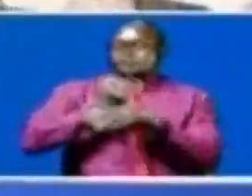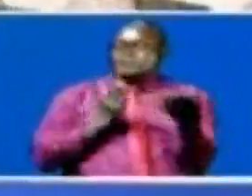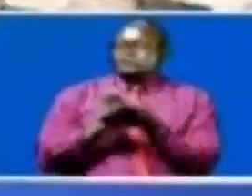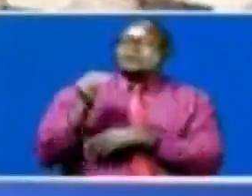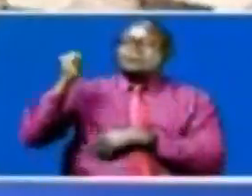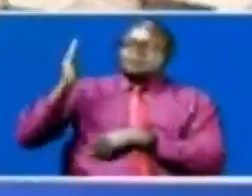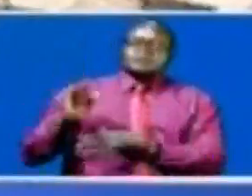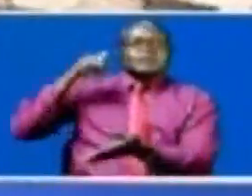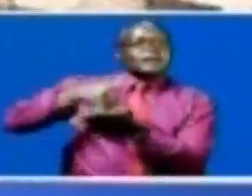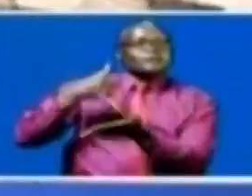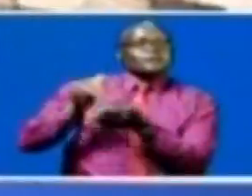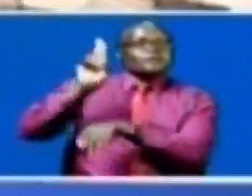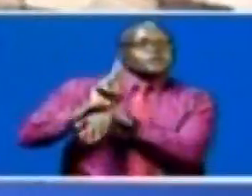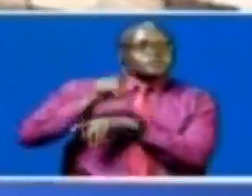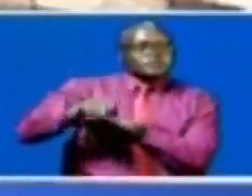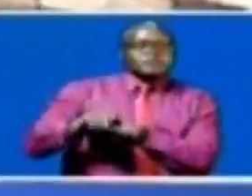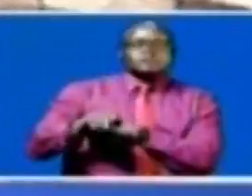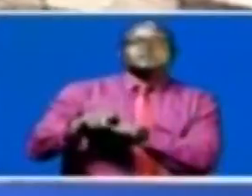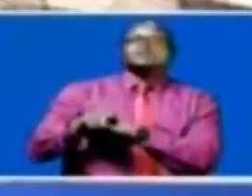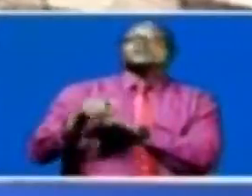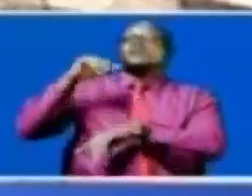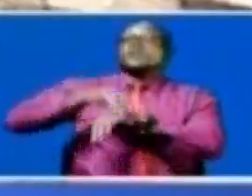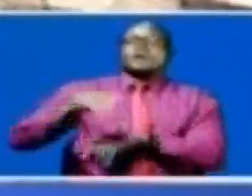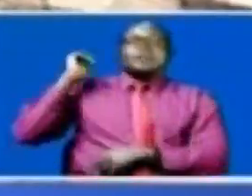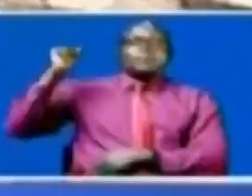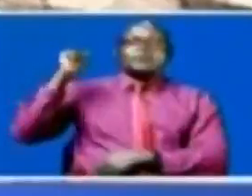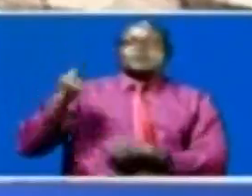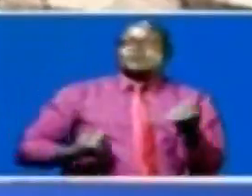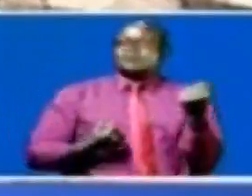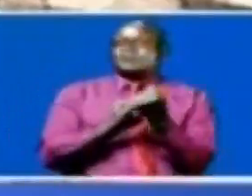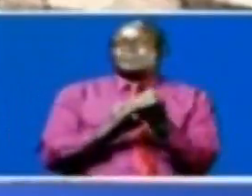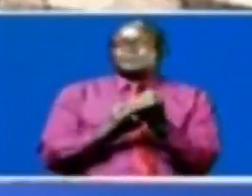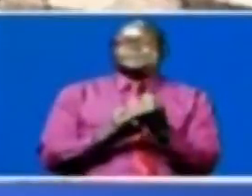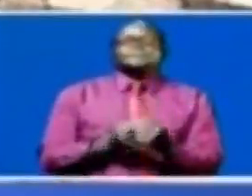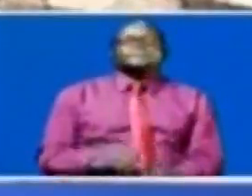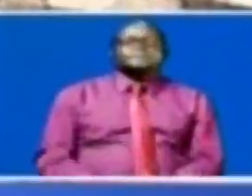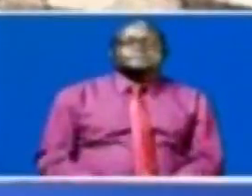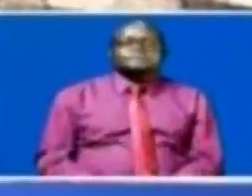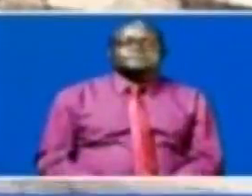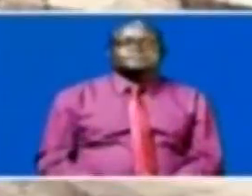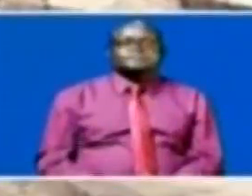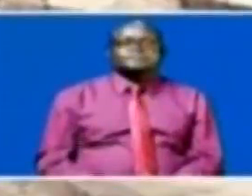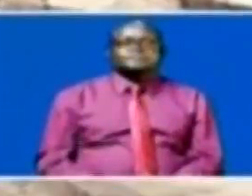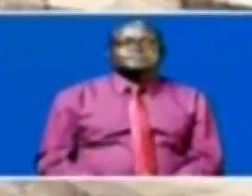politicians who could be using the issue of Mau to gain political dividends. Alphas Legat, KTN News, Narok County.